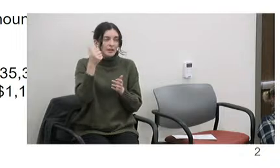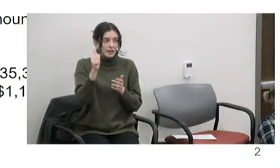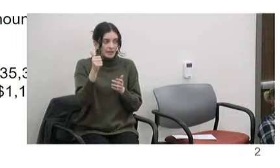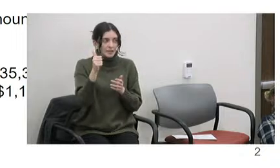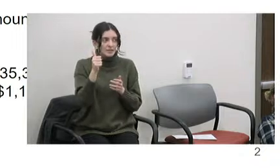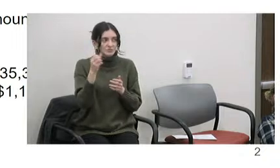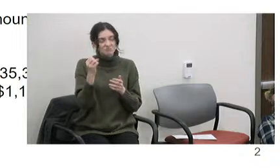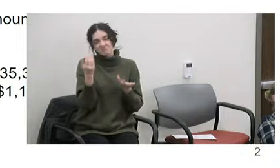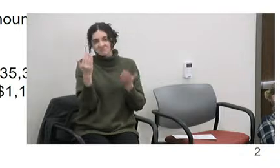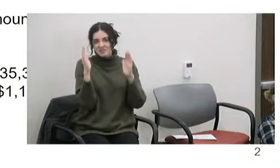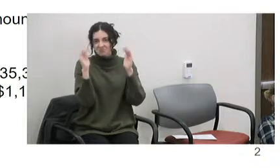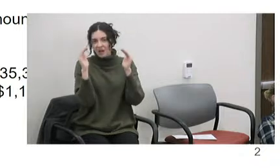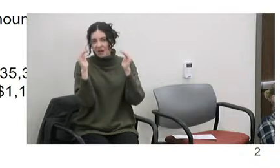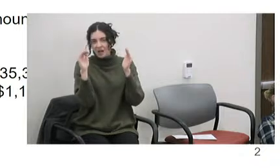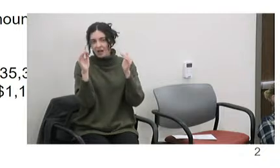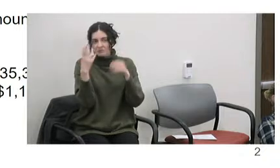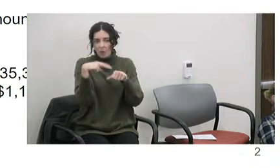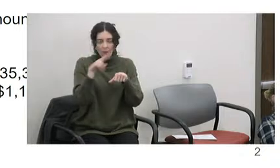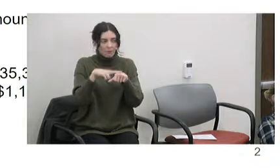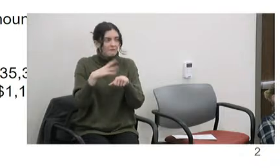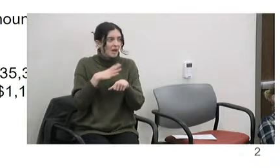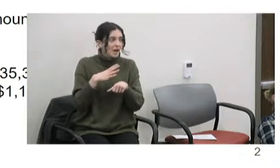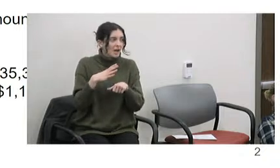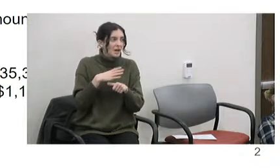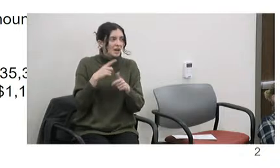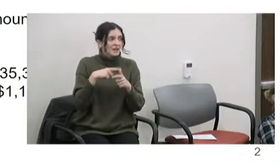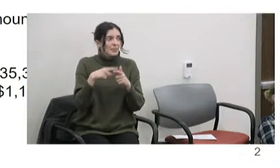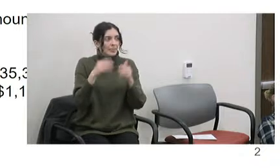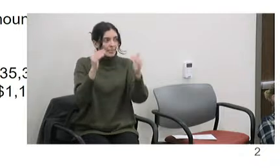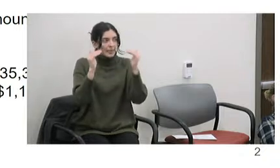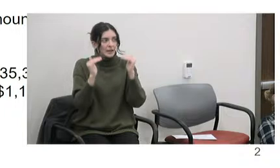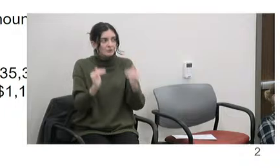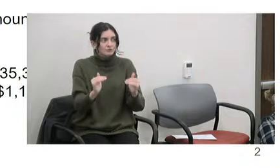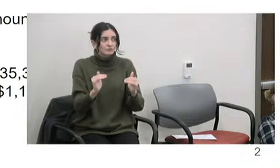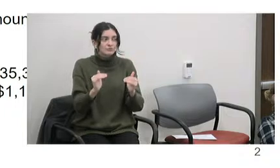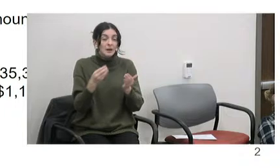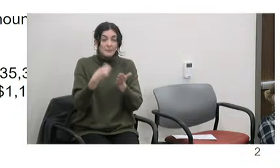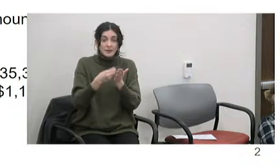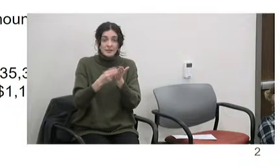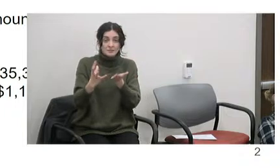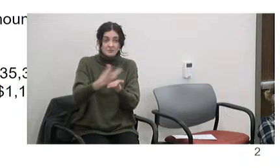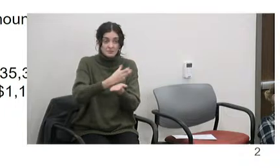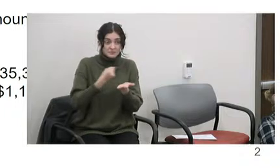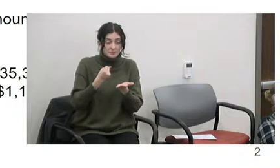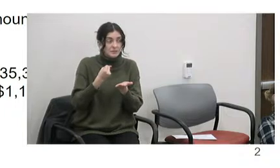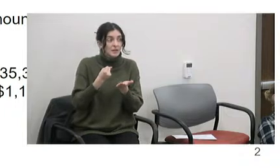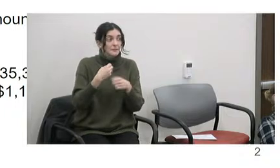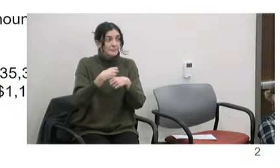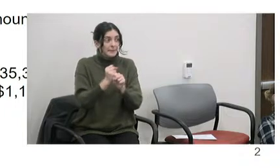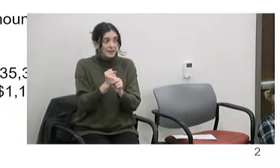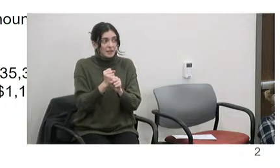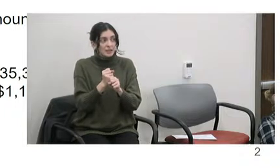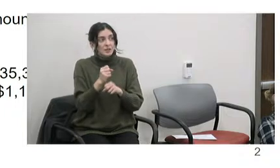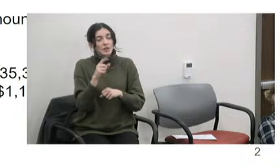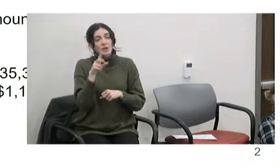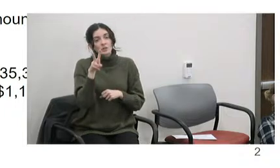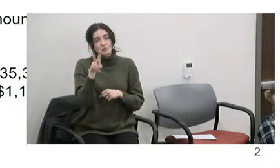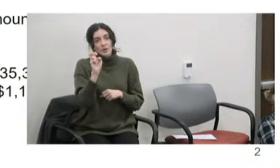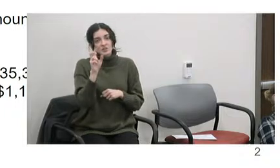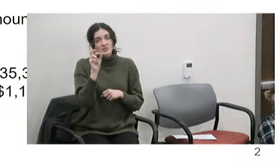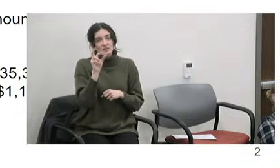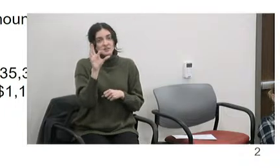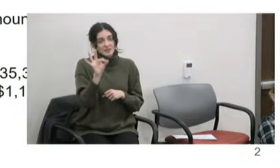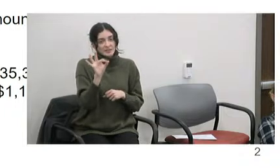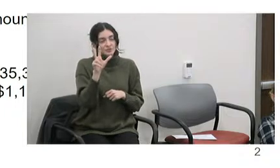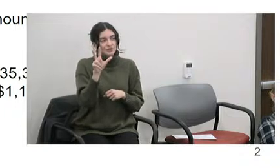expenditures. And then revenues are $293,741 variance to the forecast amount, which so happens to be also 0.3%